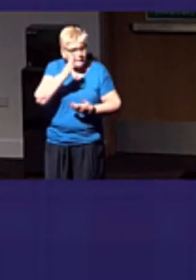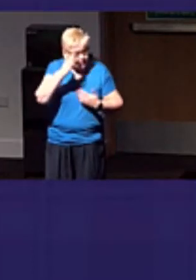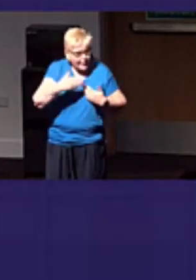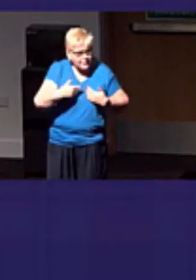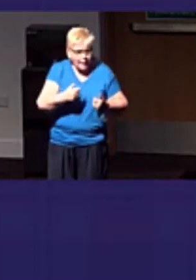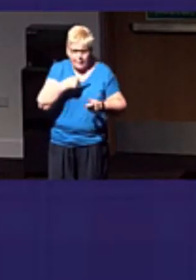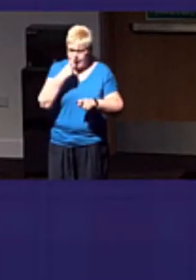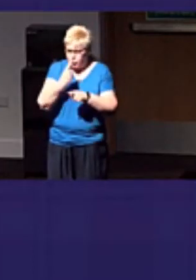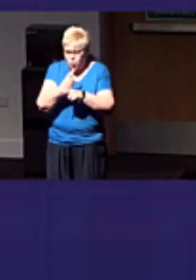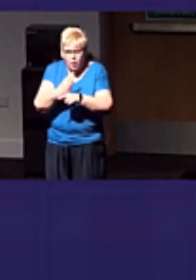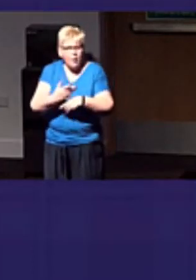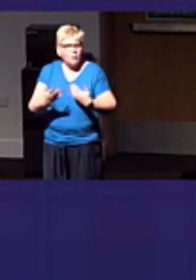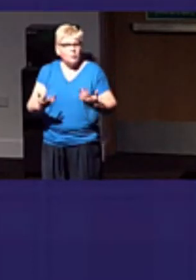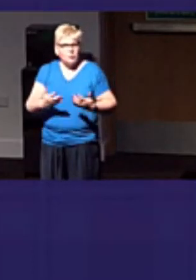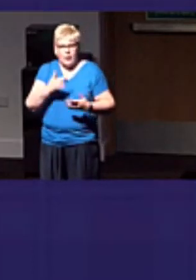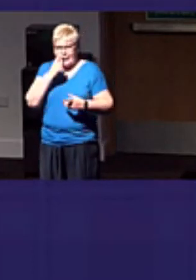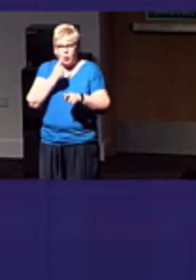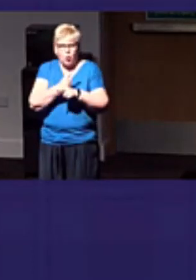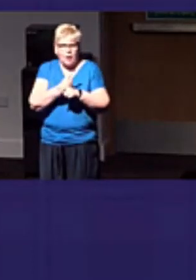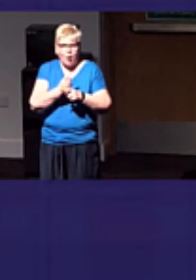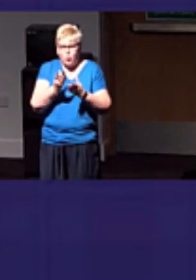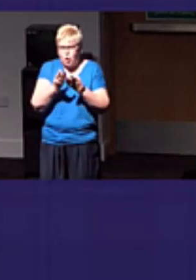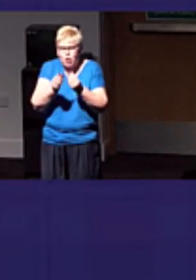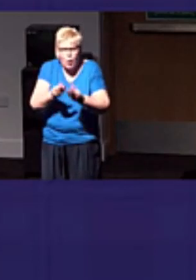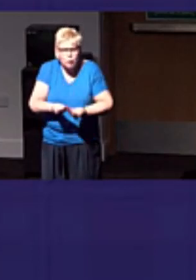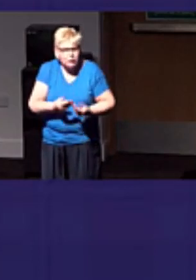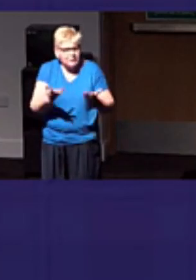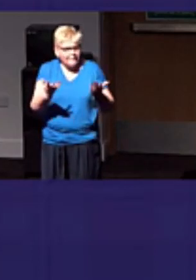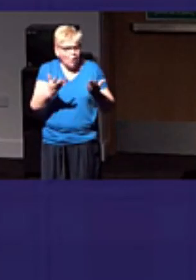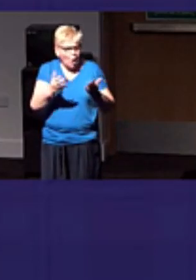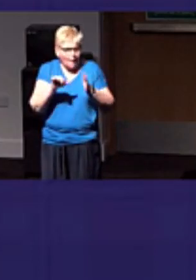concerns. I talk about solutions for things.